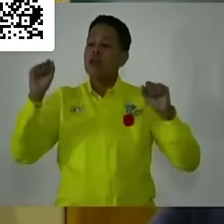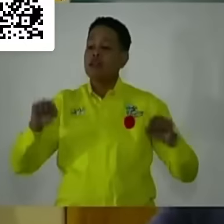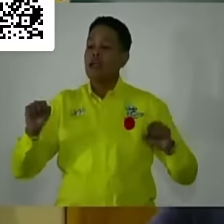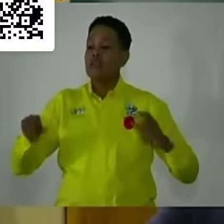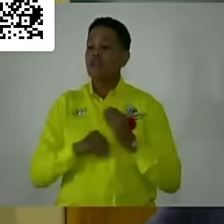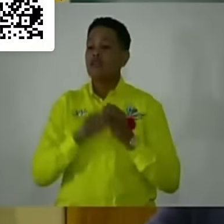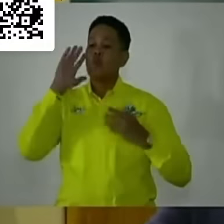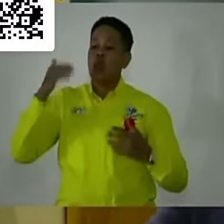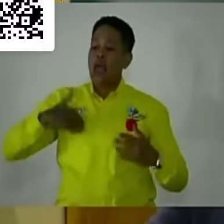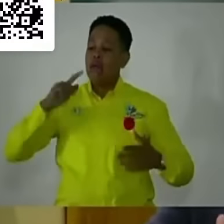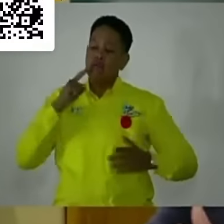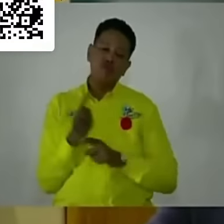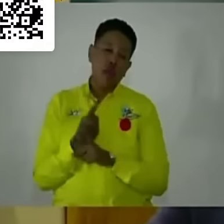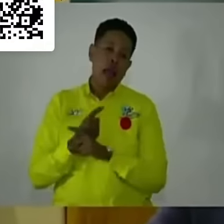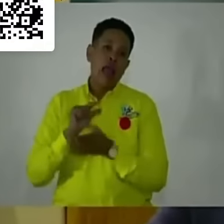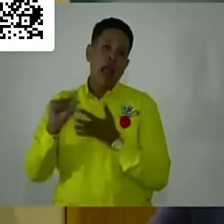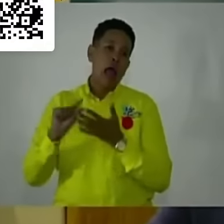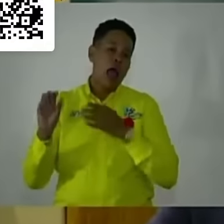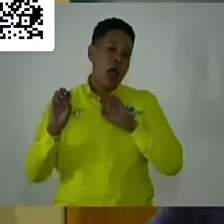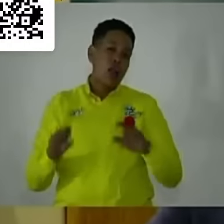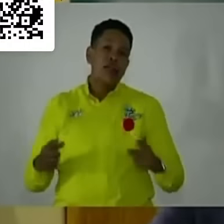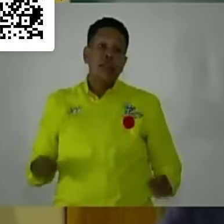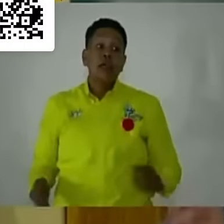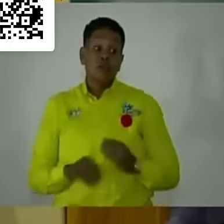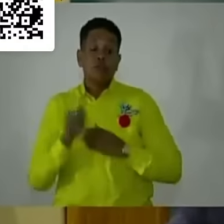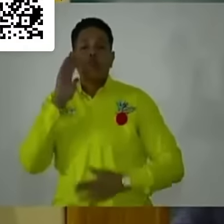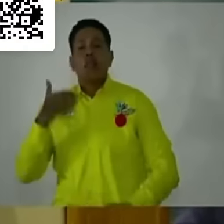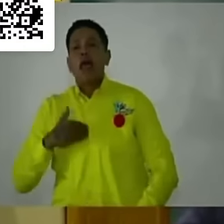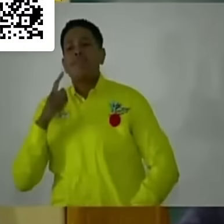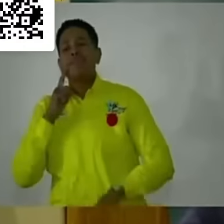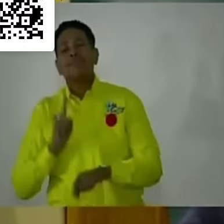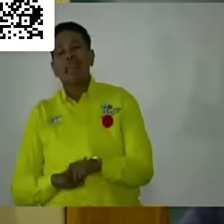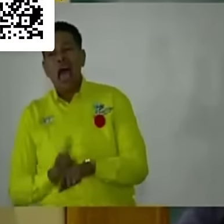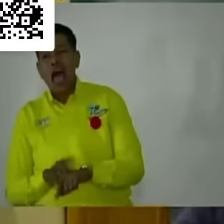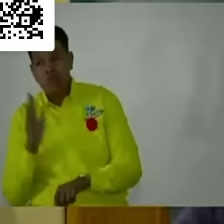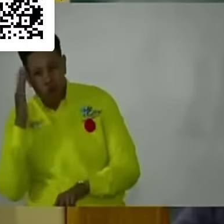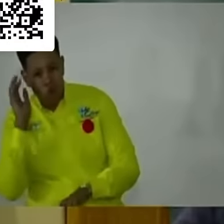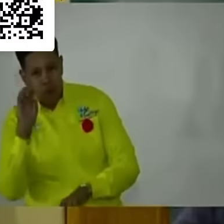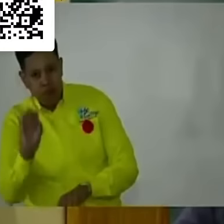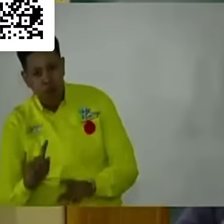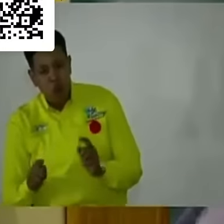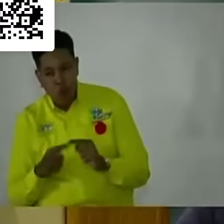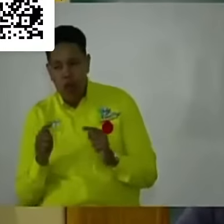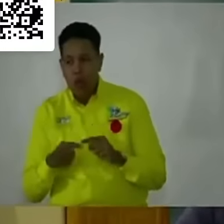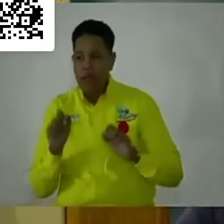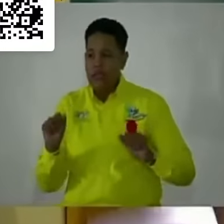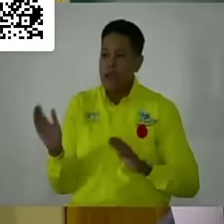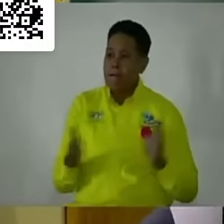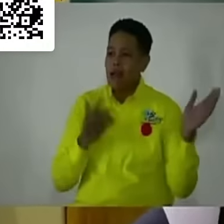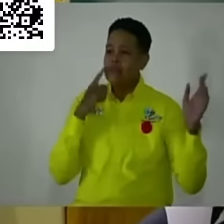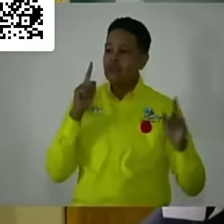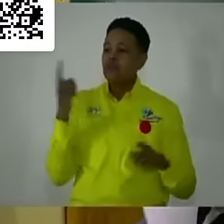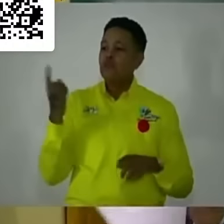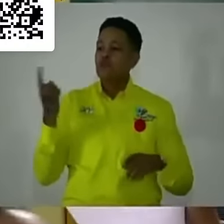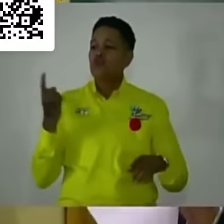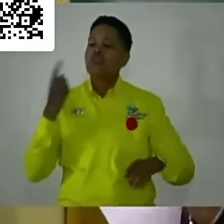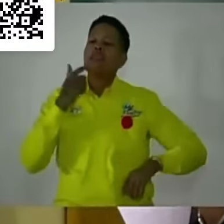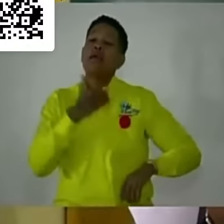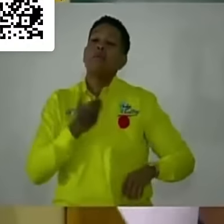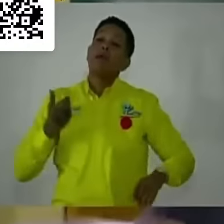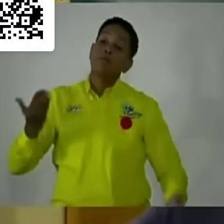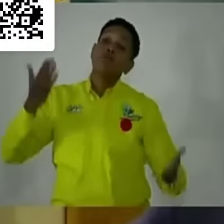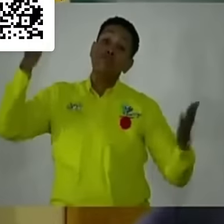have a regular allocation, right? So you will have timely, you will know when, so that you can plan for it. It was something that the member raised